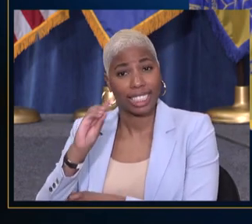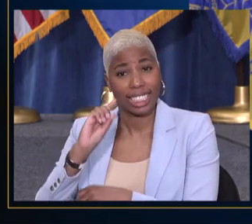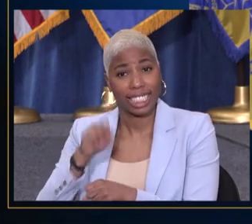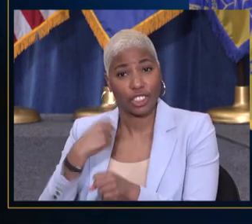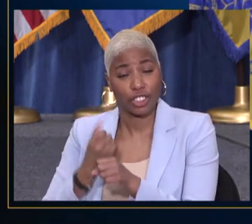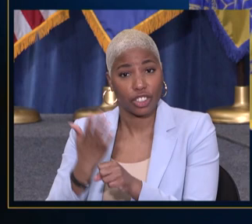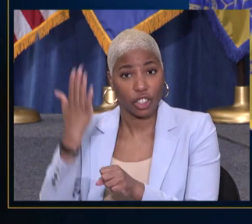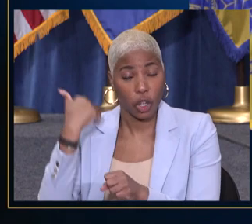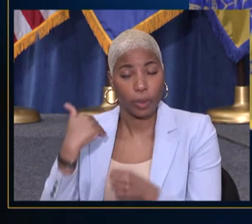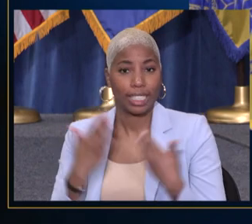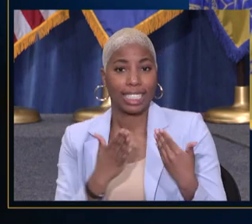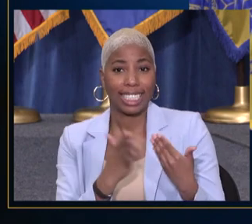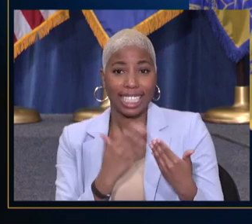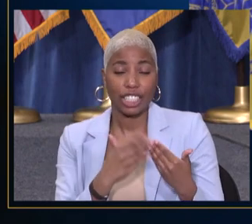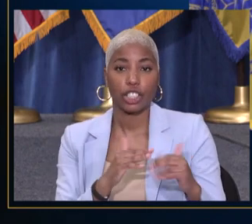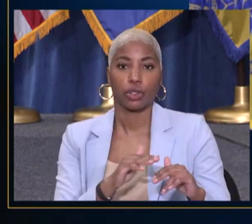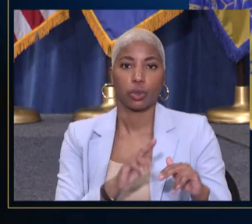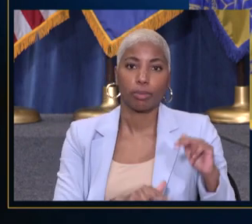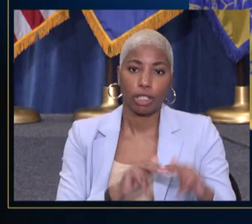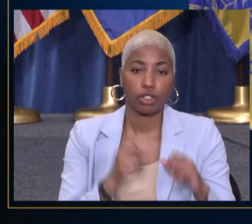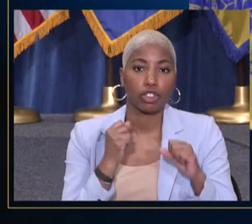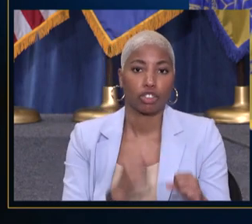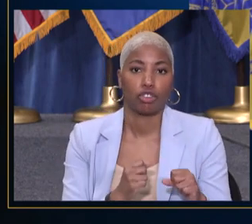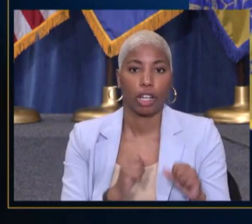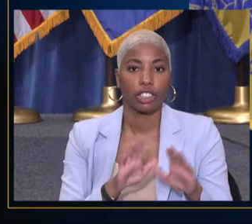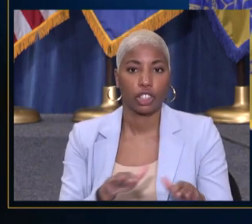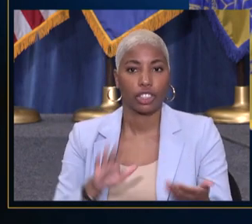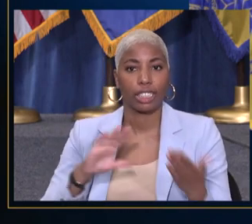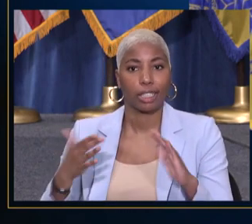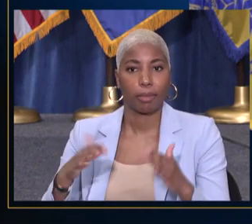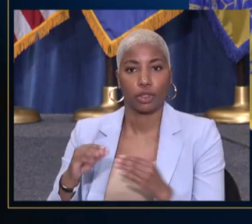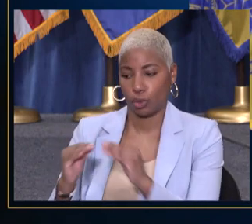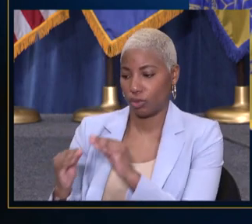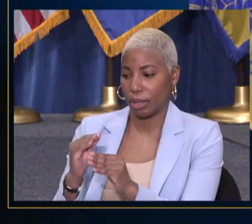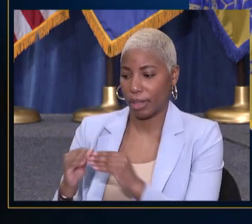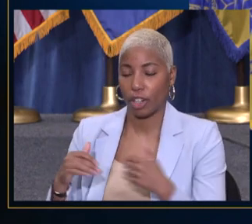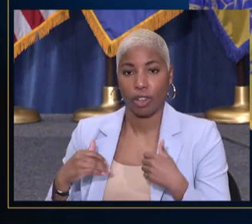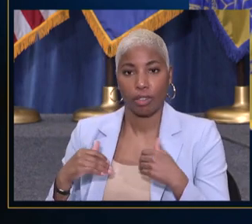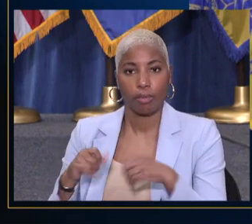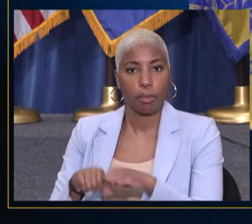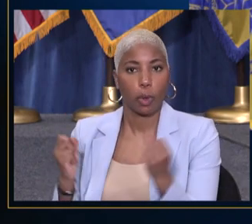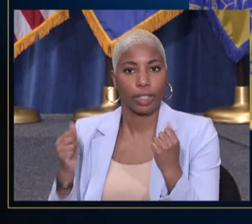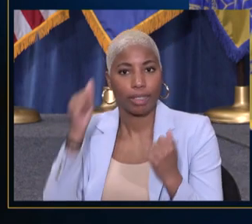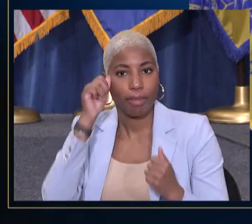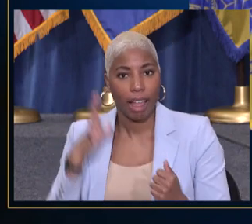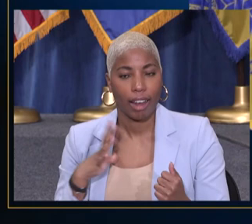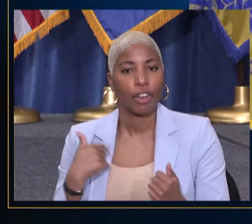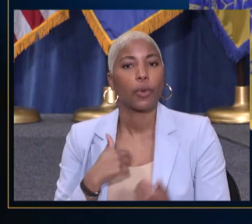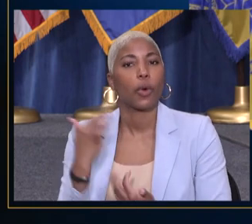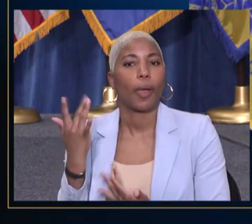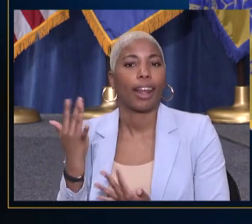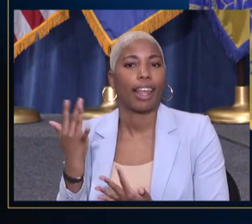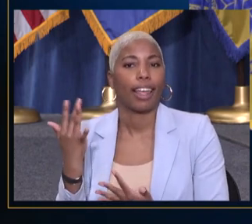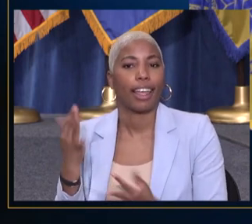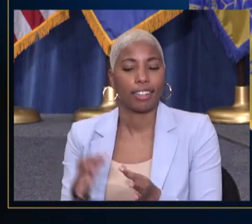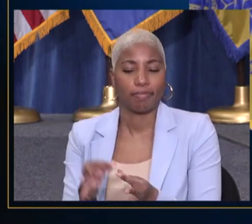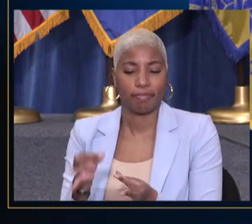is easier to build strong children than to repair broken men. We're waiting to repair broken men and women.